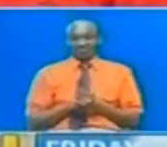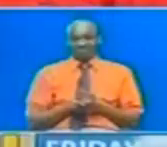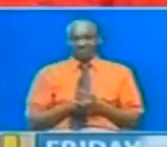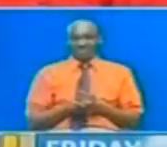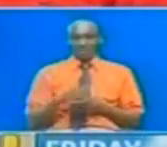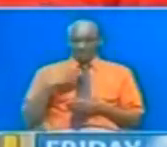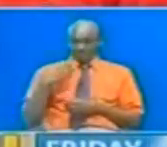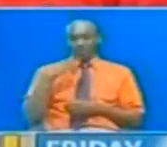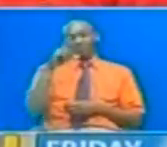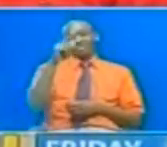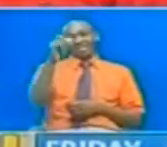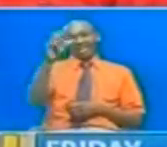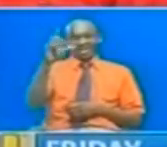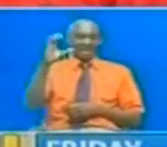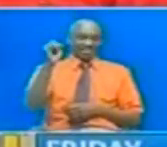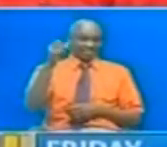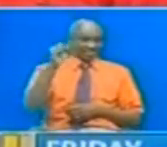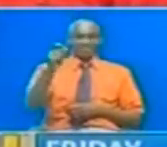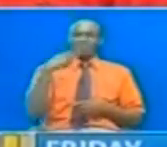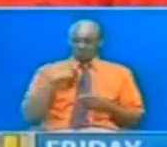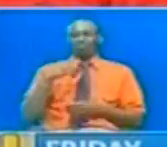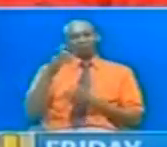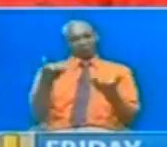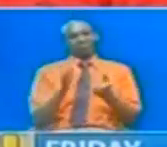guilty. Telecast instead of telecast.